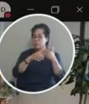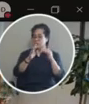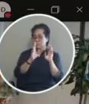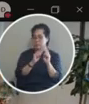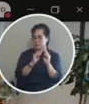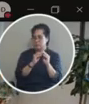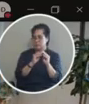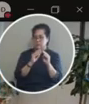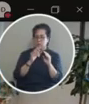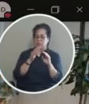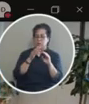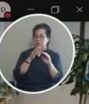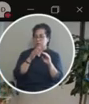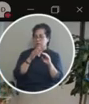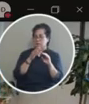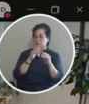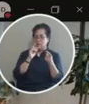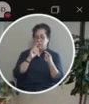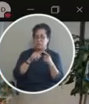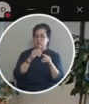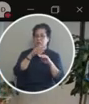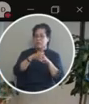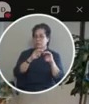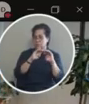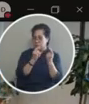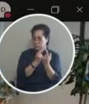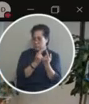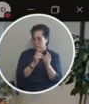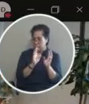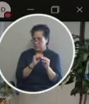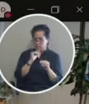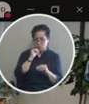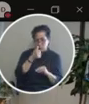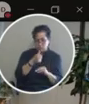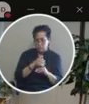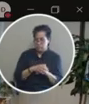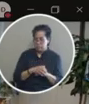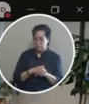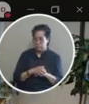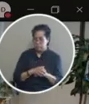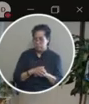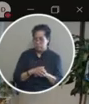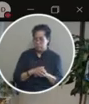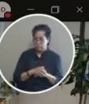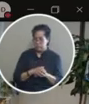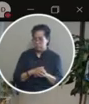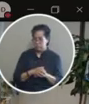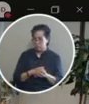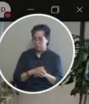until after the council meeting tomorrow. I don't know if I have a second for that one, but.